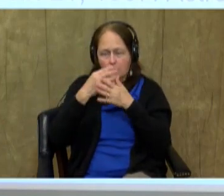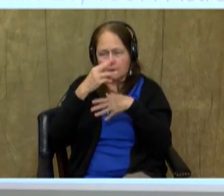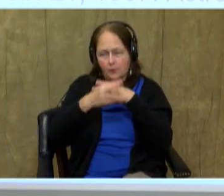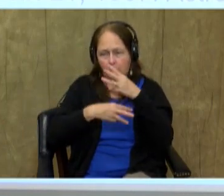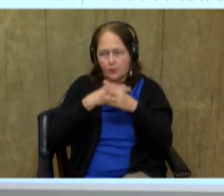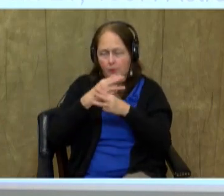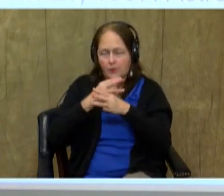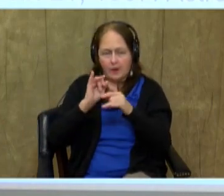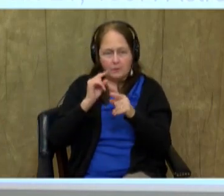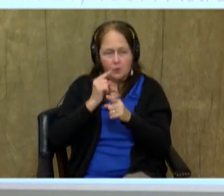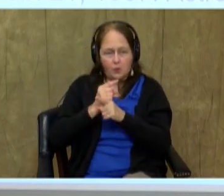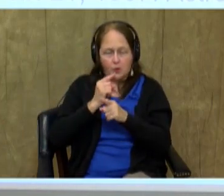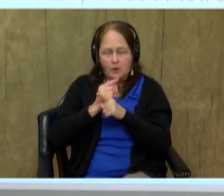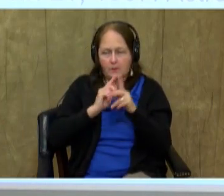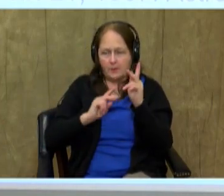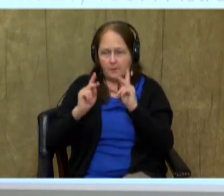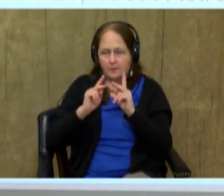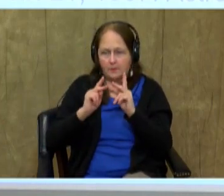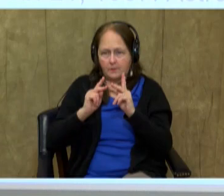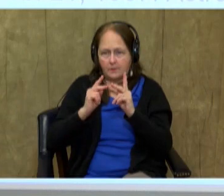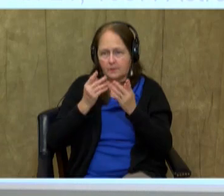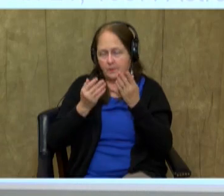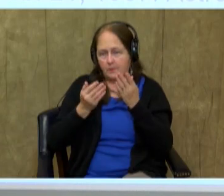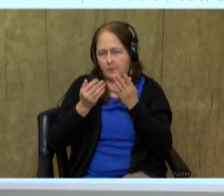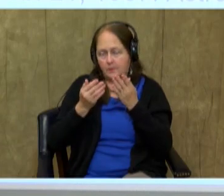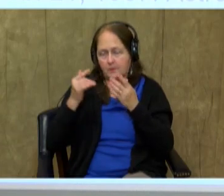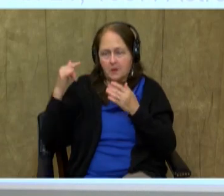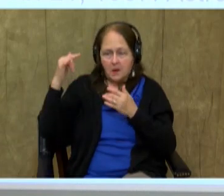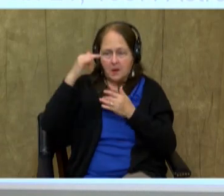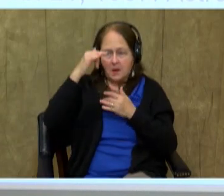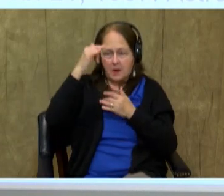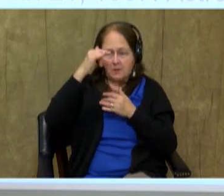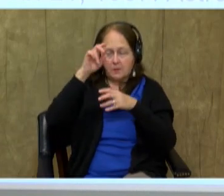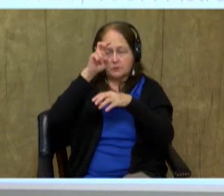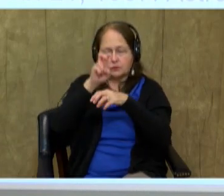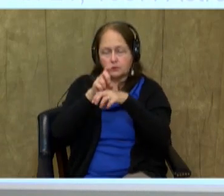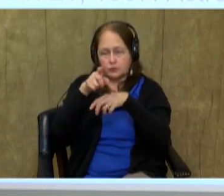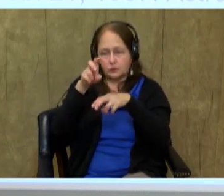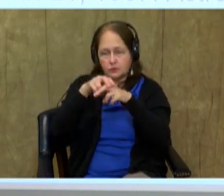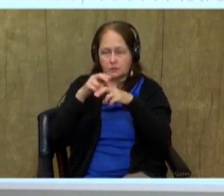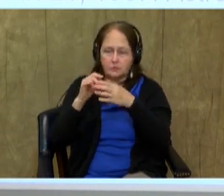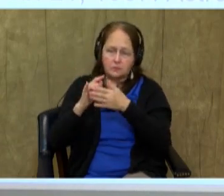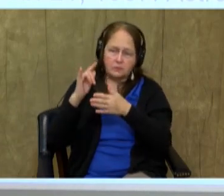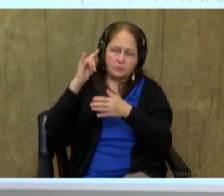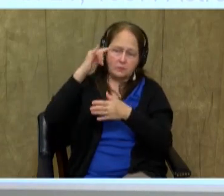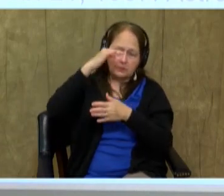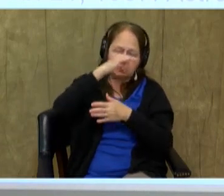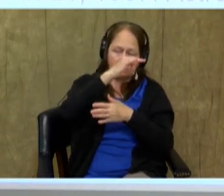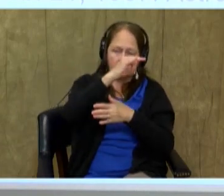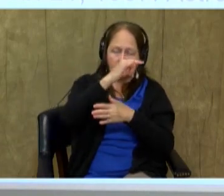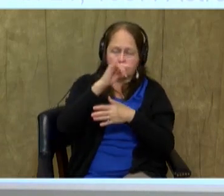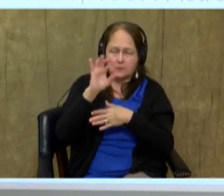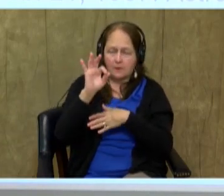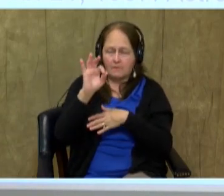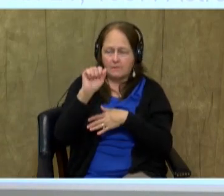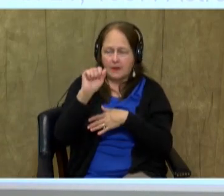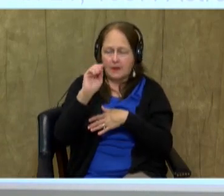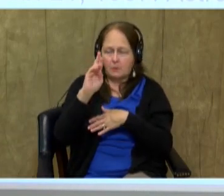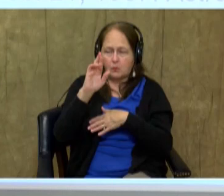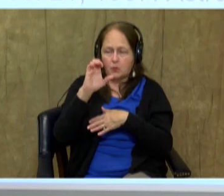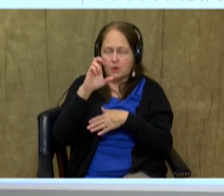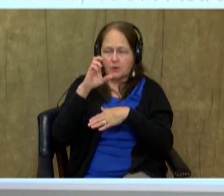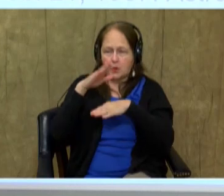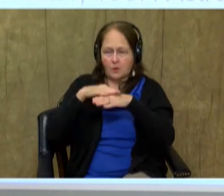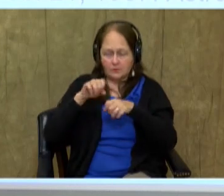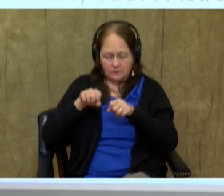regular civilians. A couple of places may be like an airplane seat. If you get on an airplane, the fabric that is on that